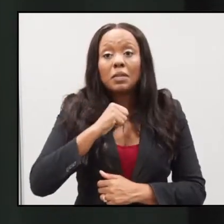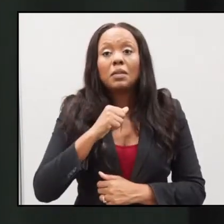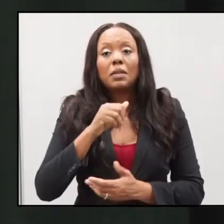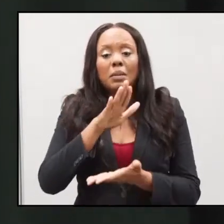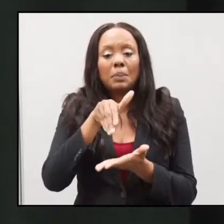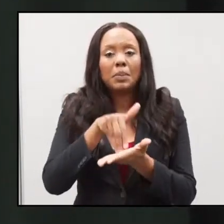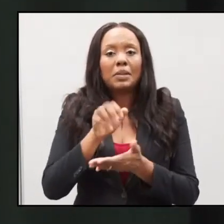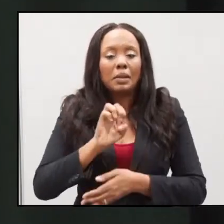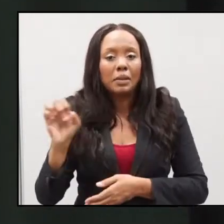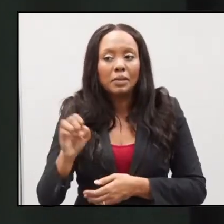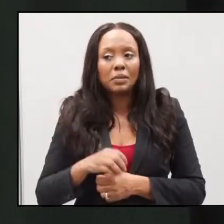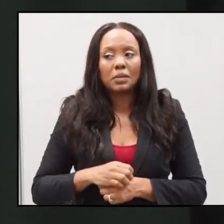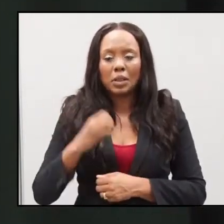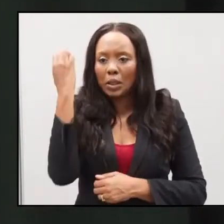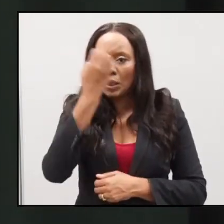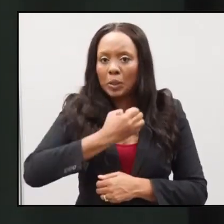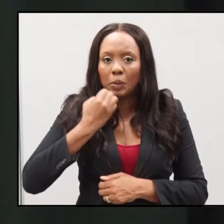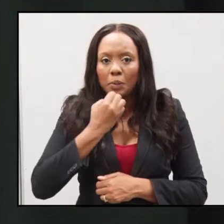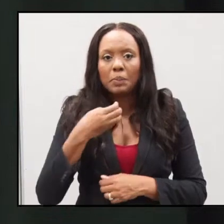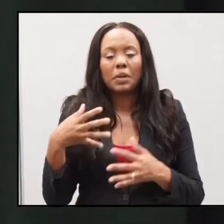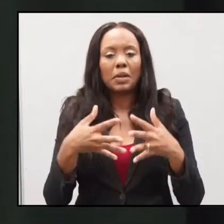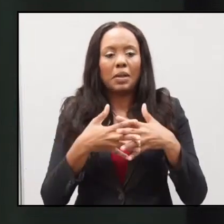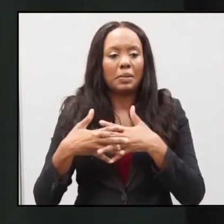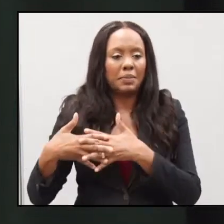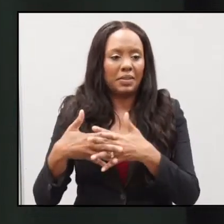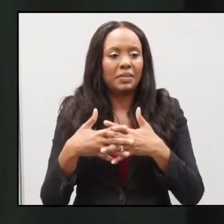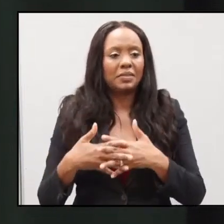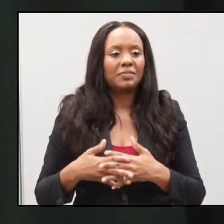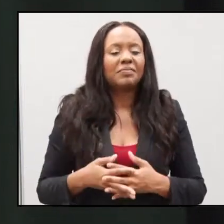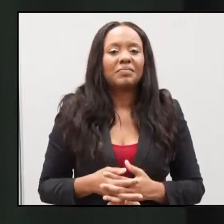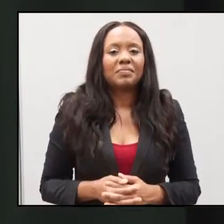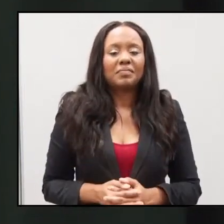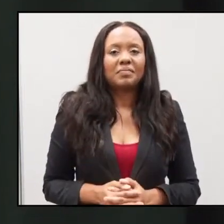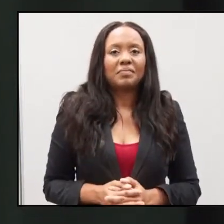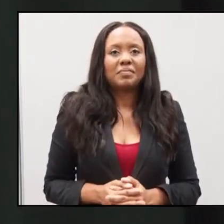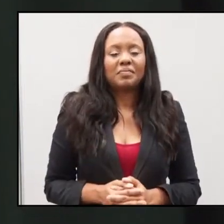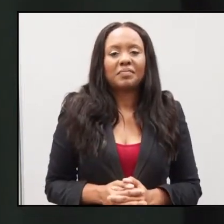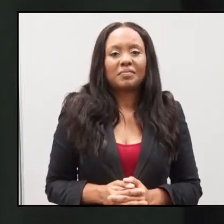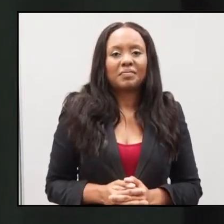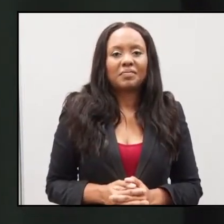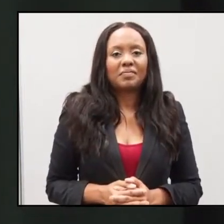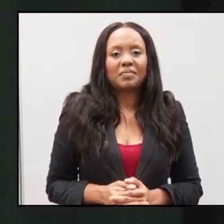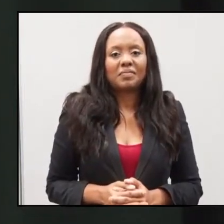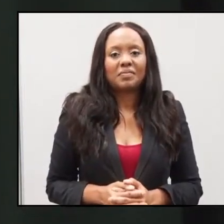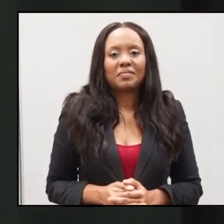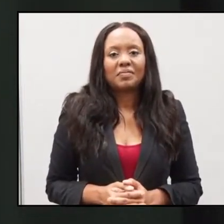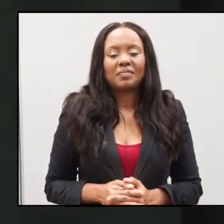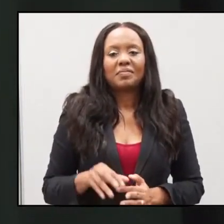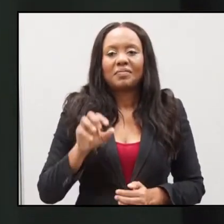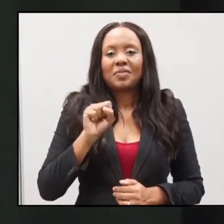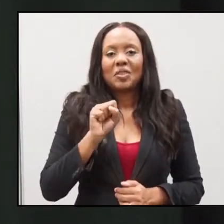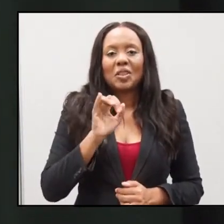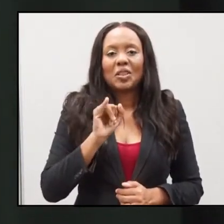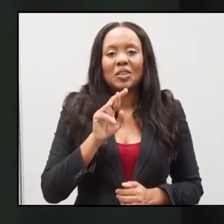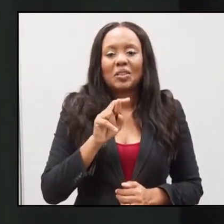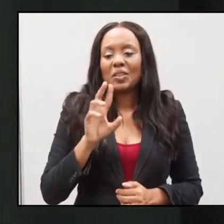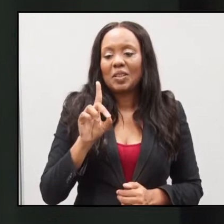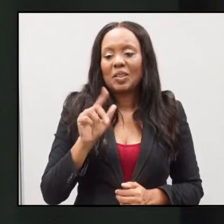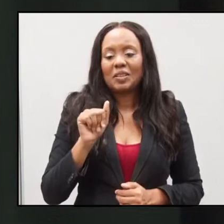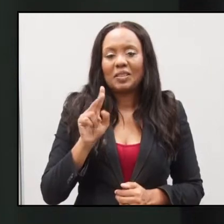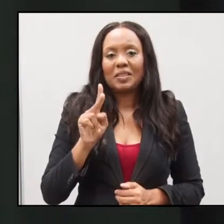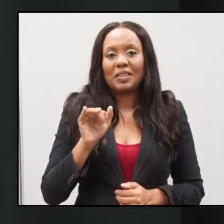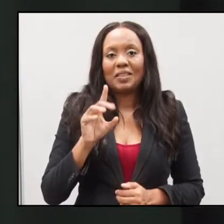in Europe, in America. That Sir David is here in Barbados is meant to